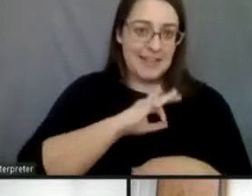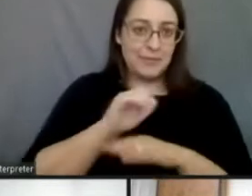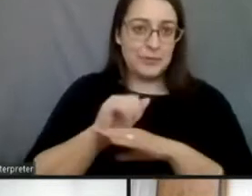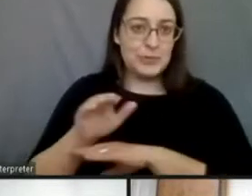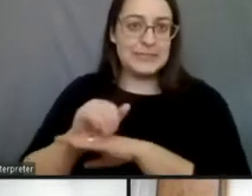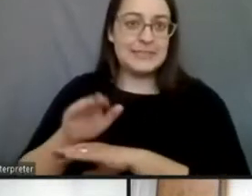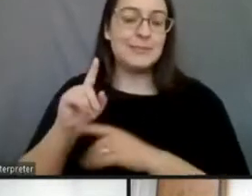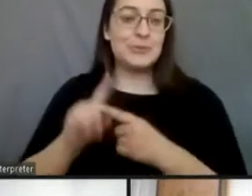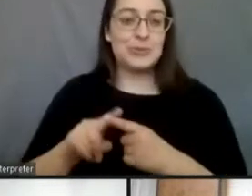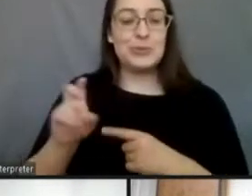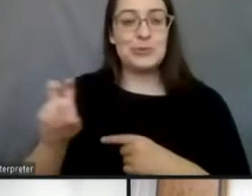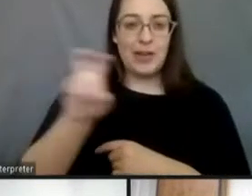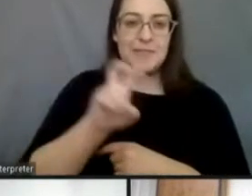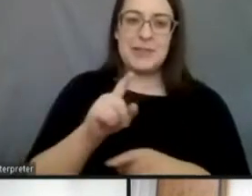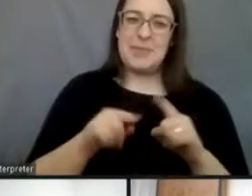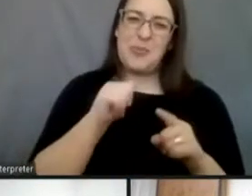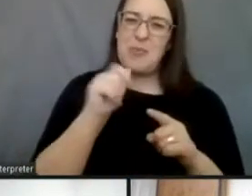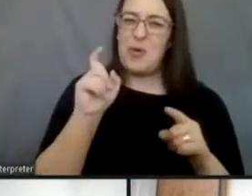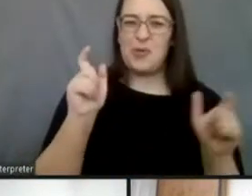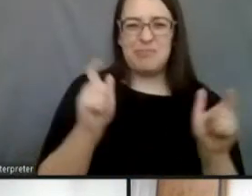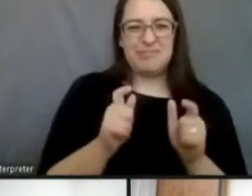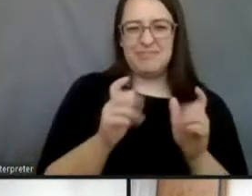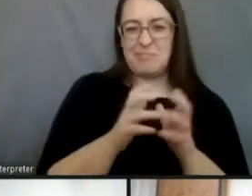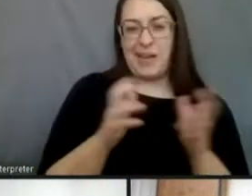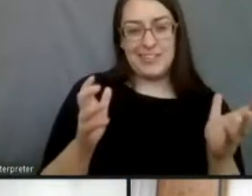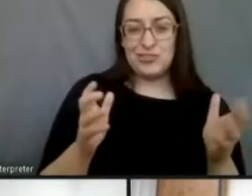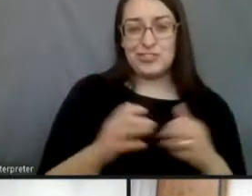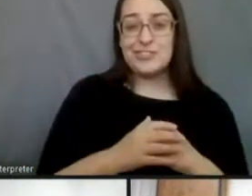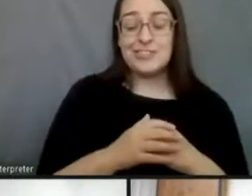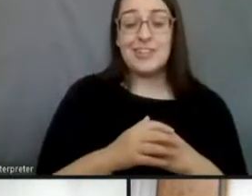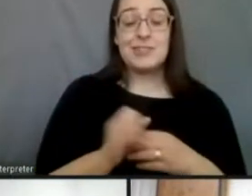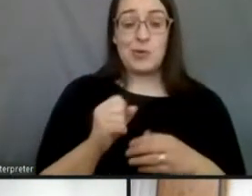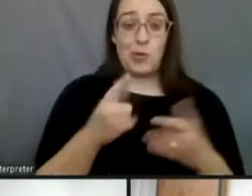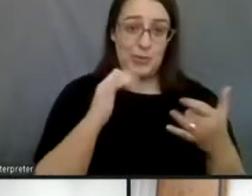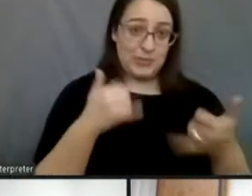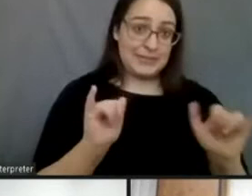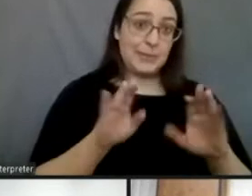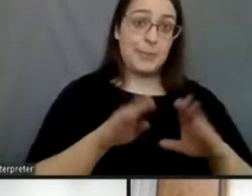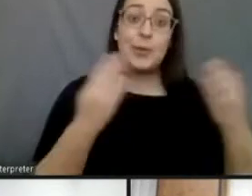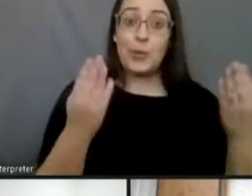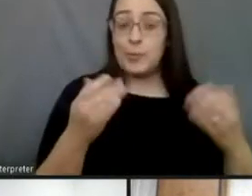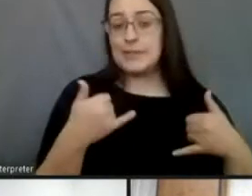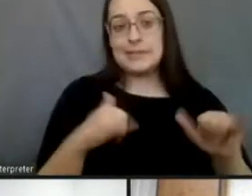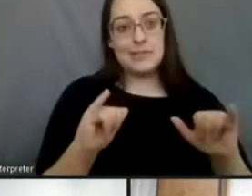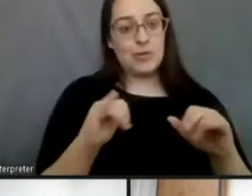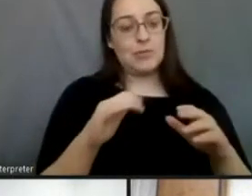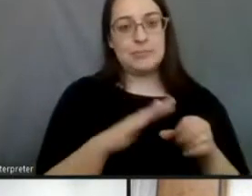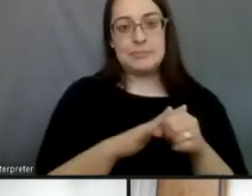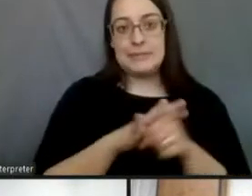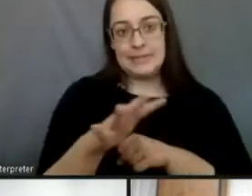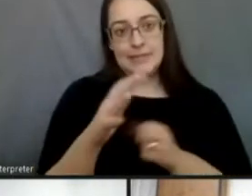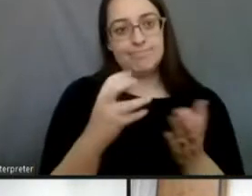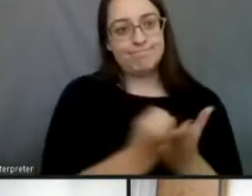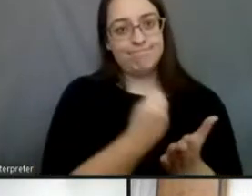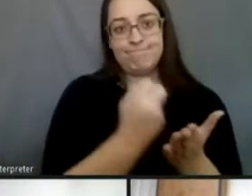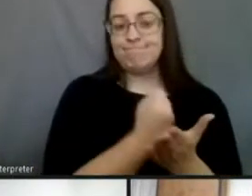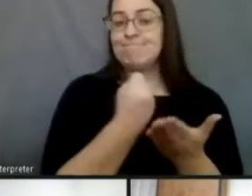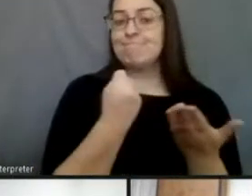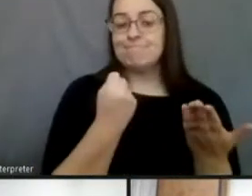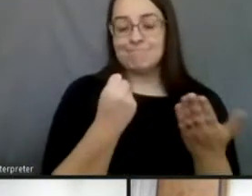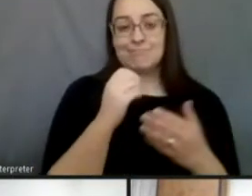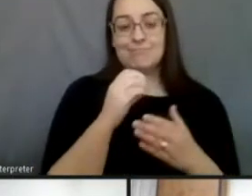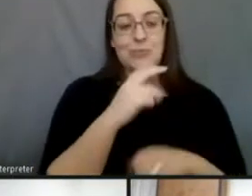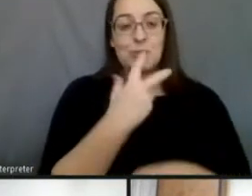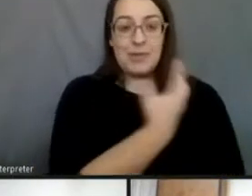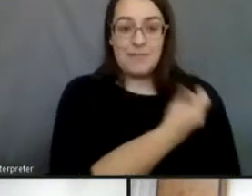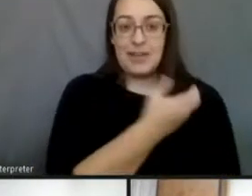but we won't have to scale back a lot. And so that's nice. There'll still be plenty of opportunity to be vaccinated at the Civic